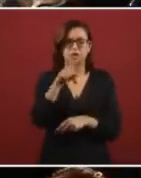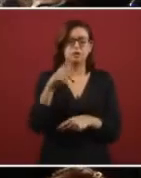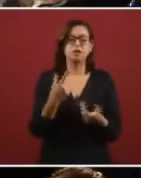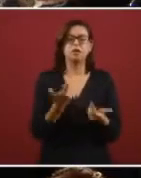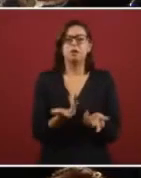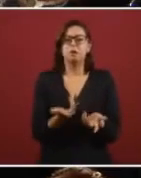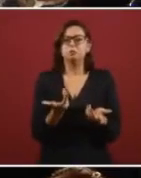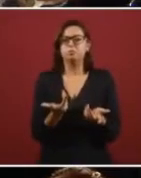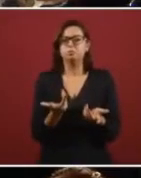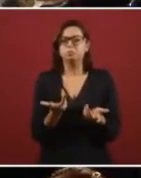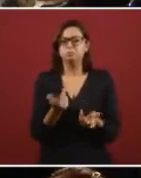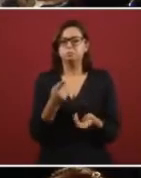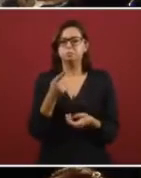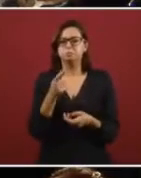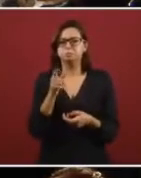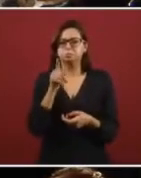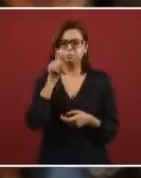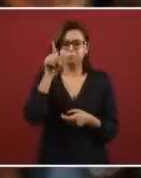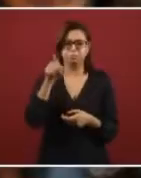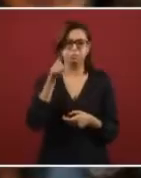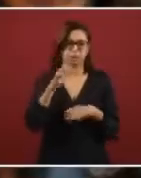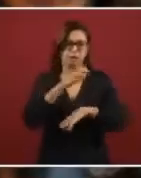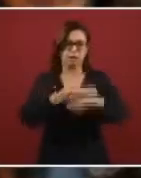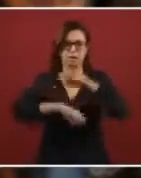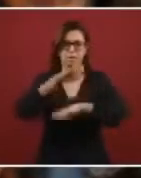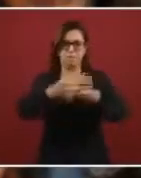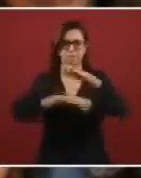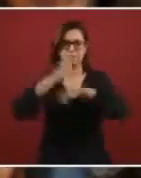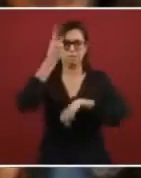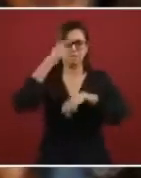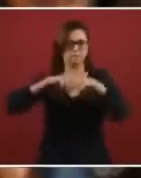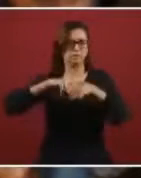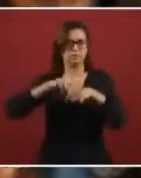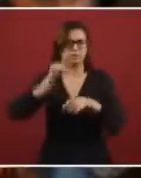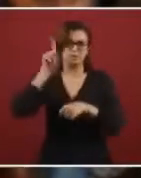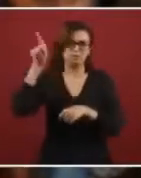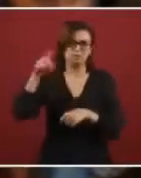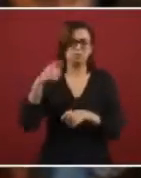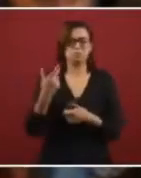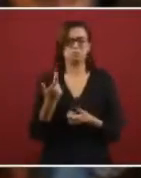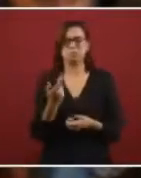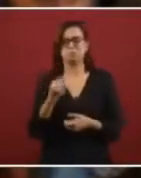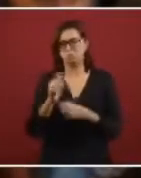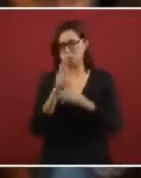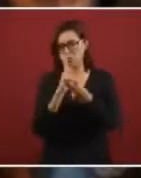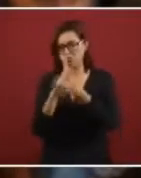Tampico and Tamaulipas.